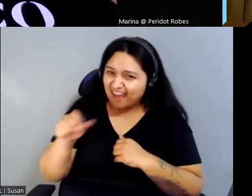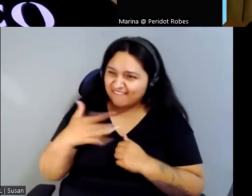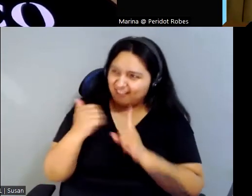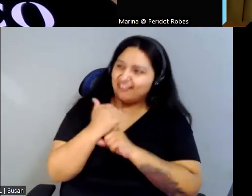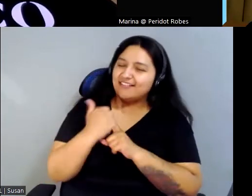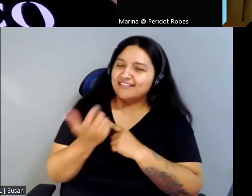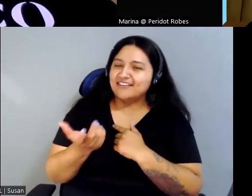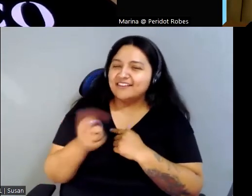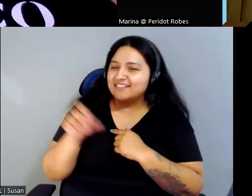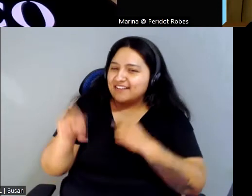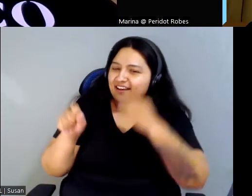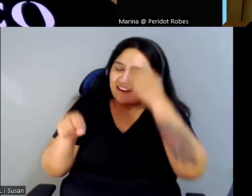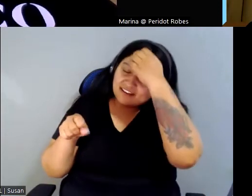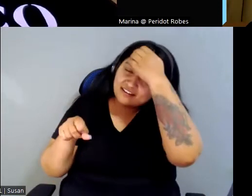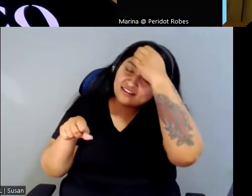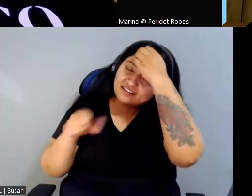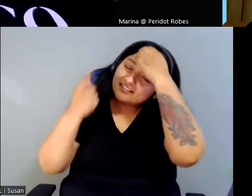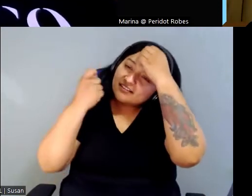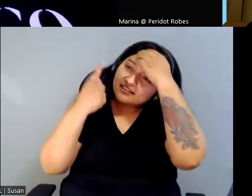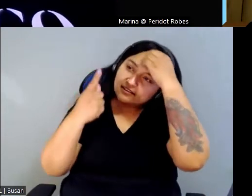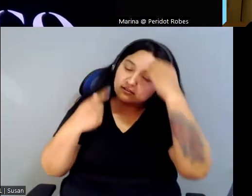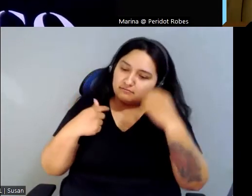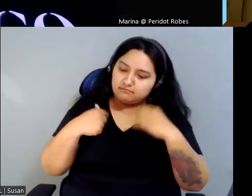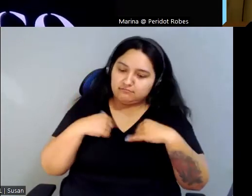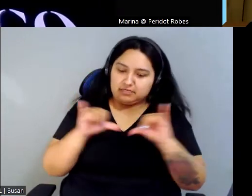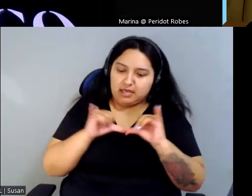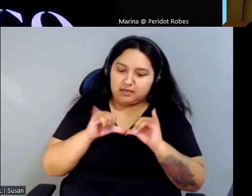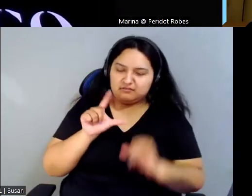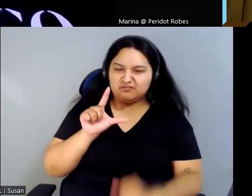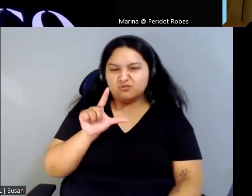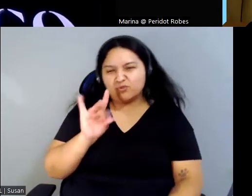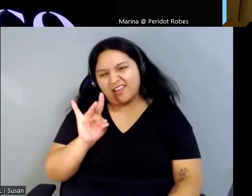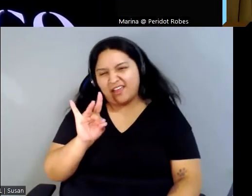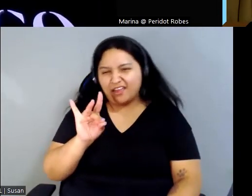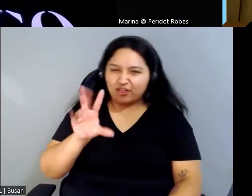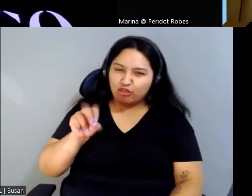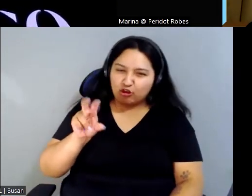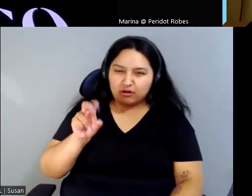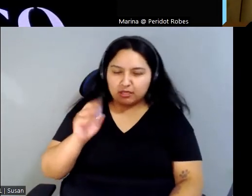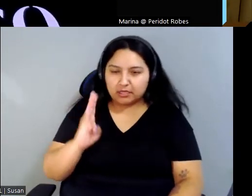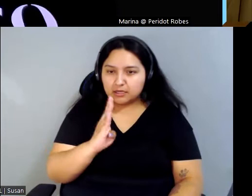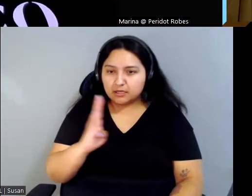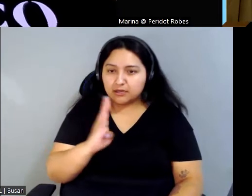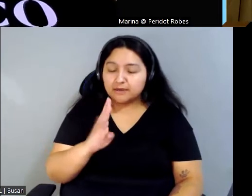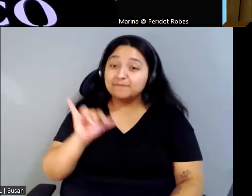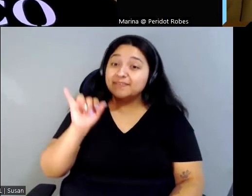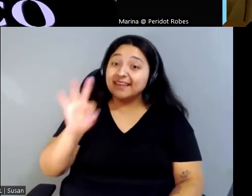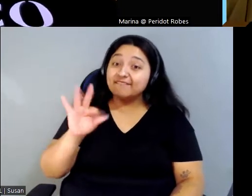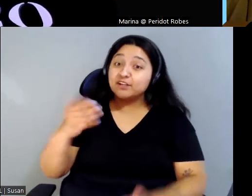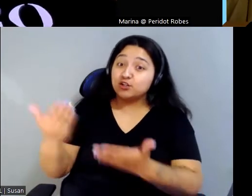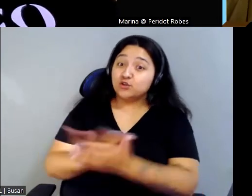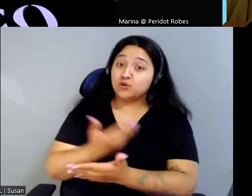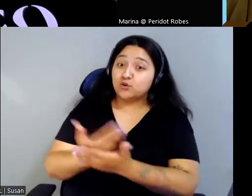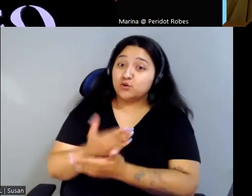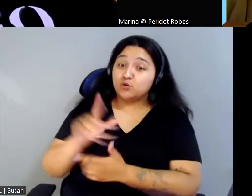And I have to understand that as a size 28, 30, if there was a new line that was offering size 30, I would